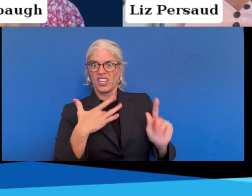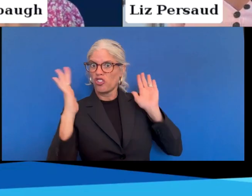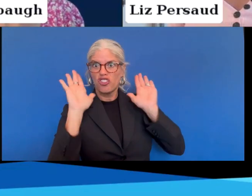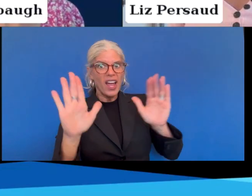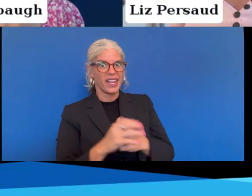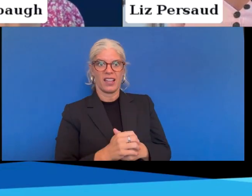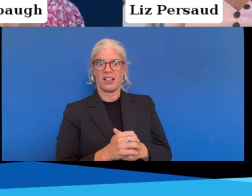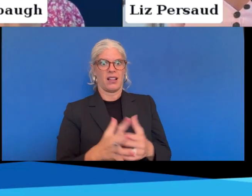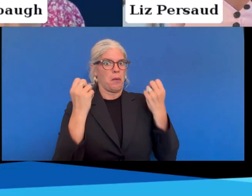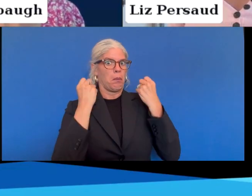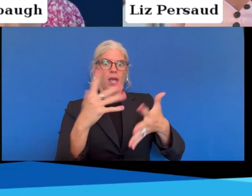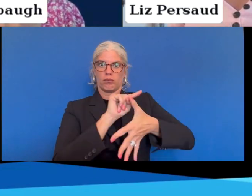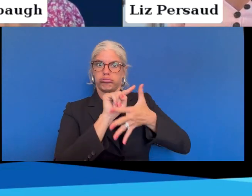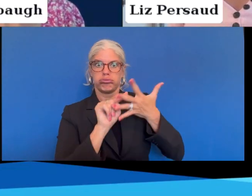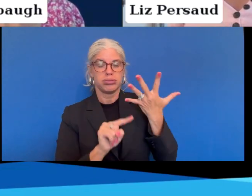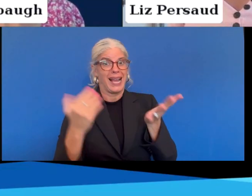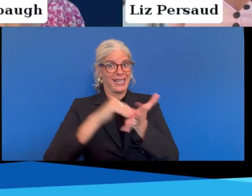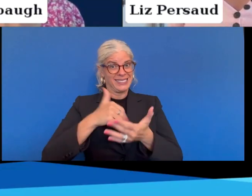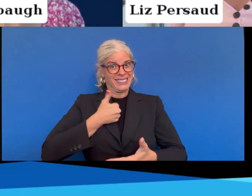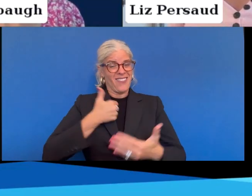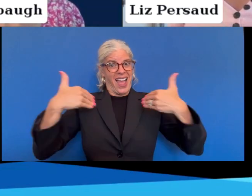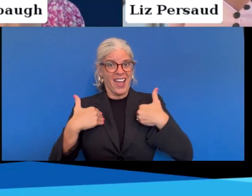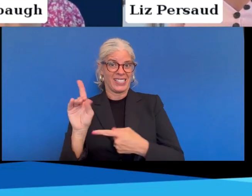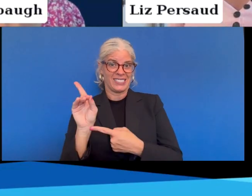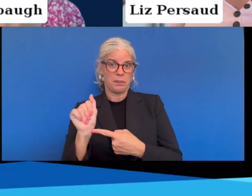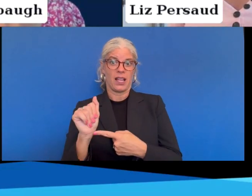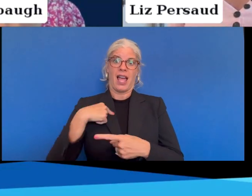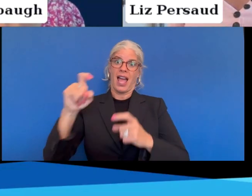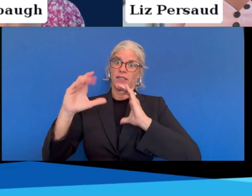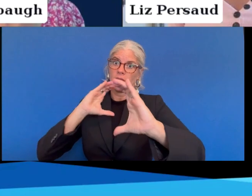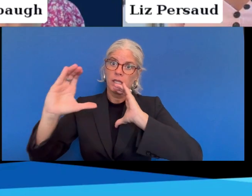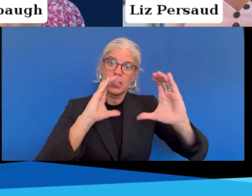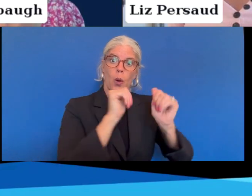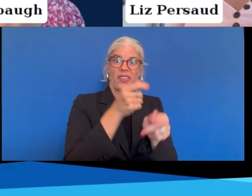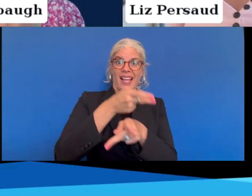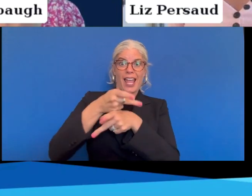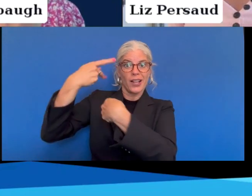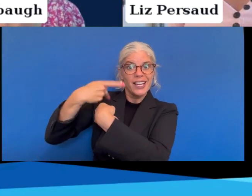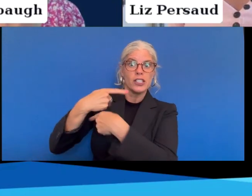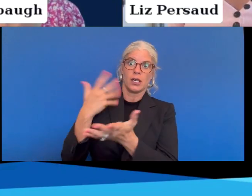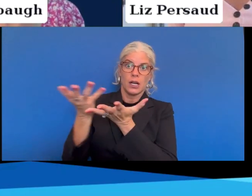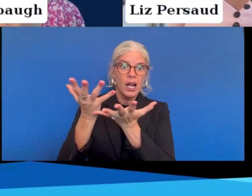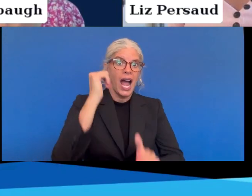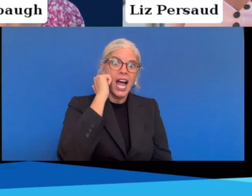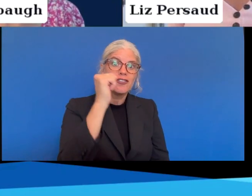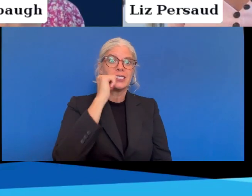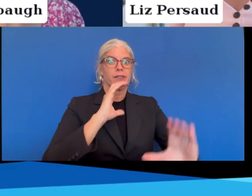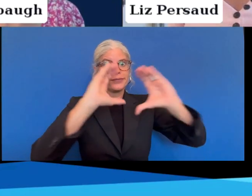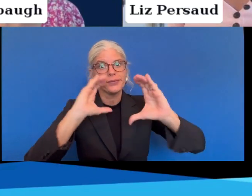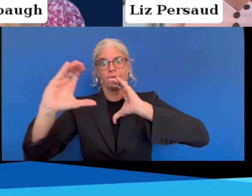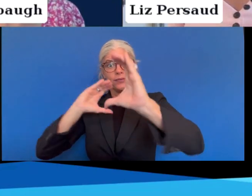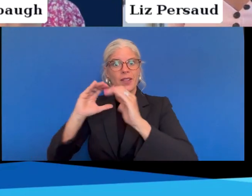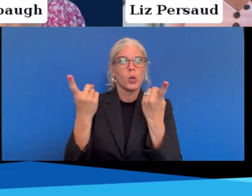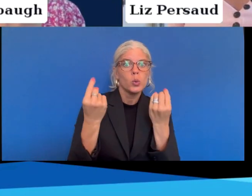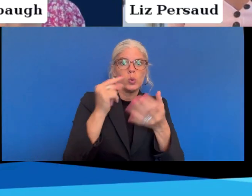And it, just again, having a disability, having to communicate with caregivers every day, communicating your